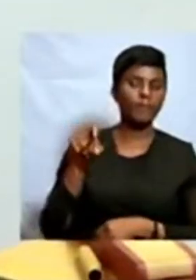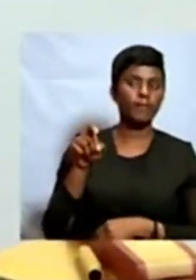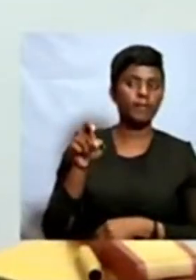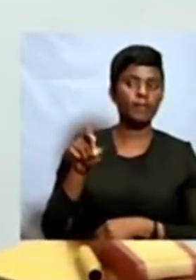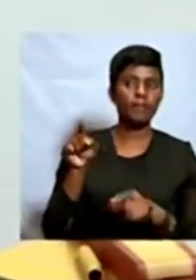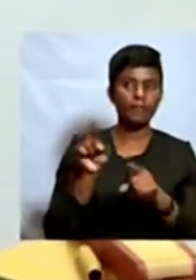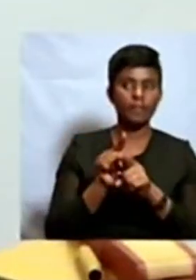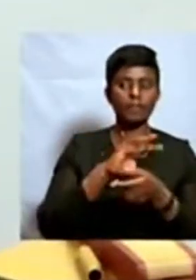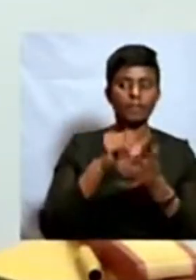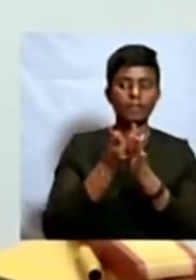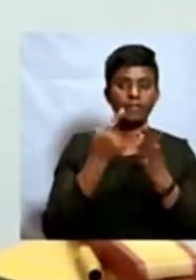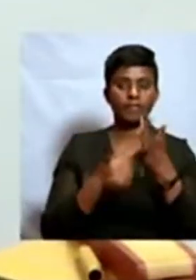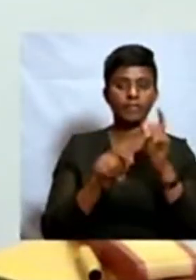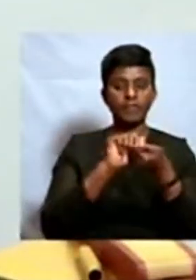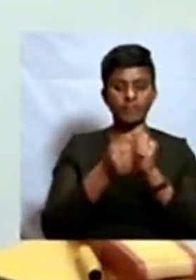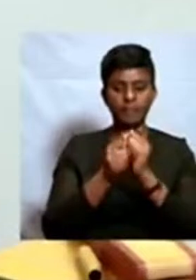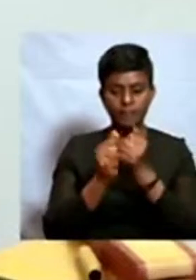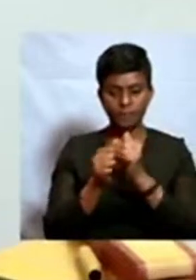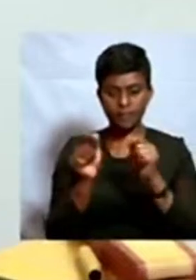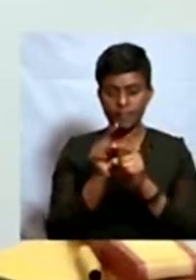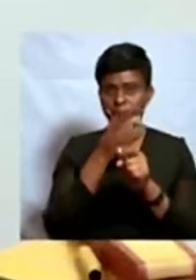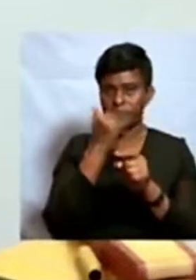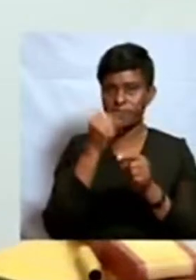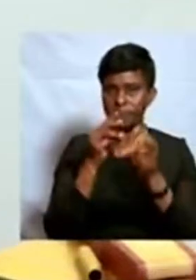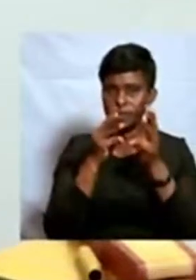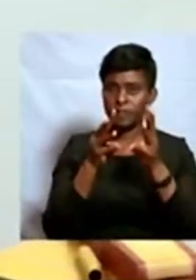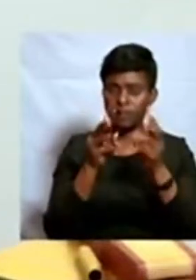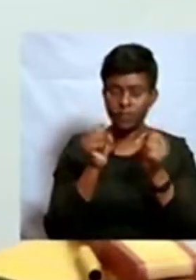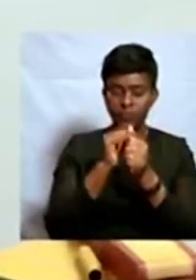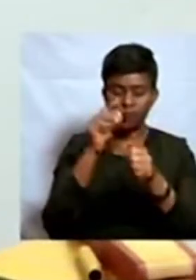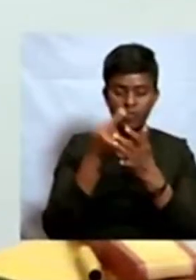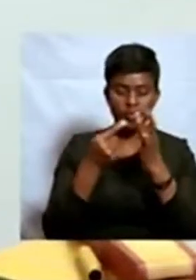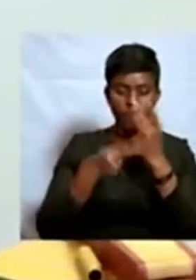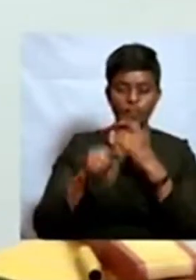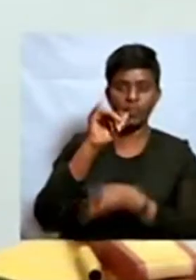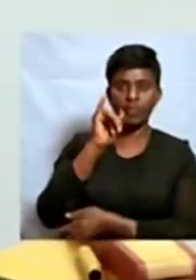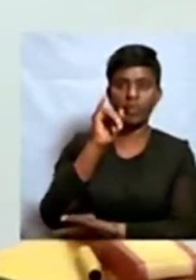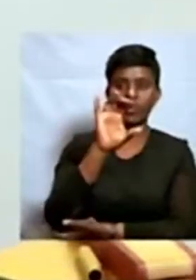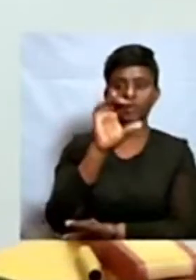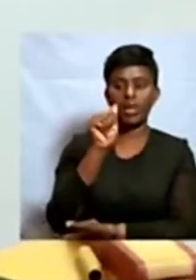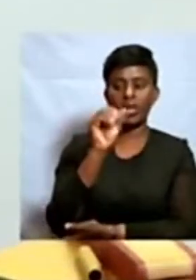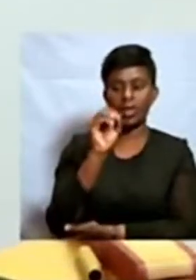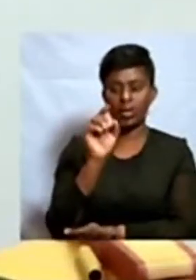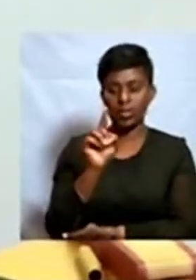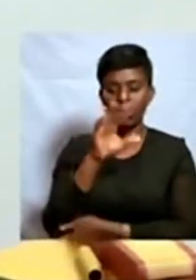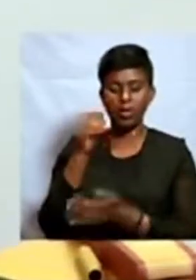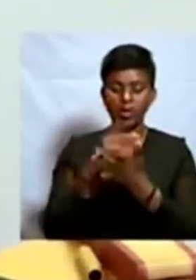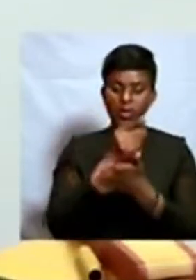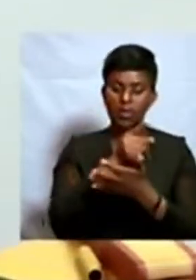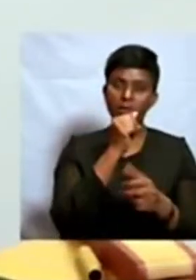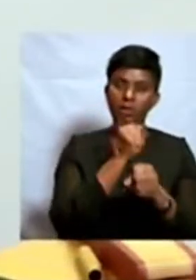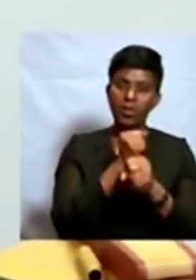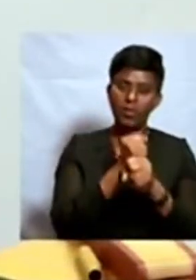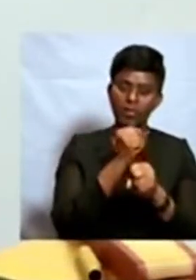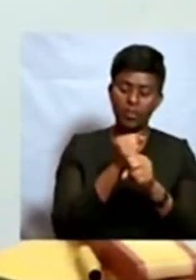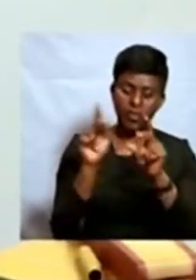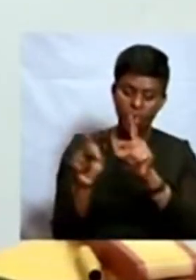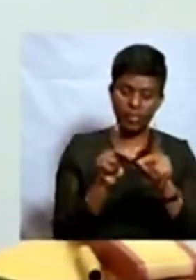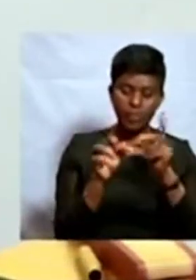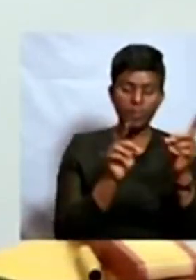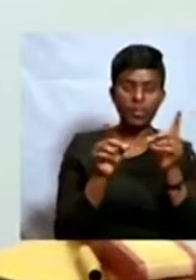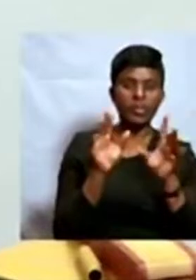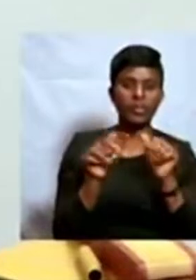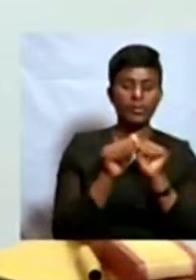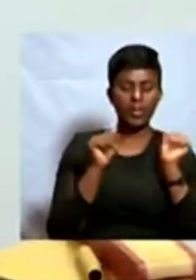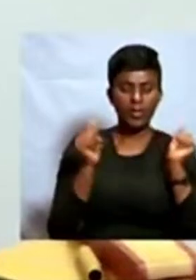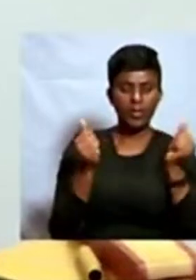The ramification: the best practice among the ICAO states is that these functions are performed by the Director General